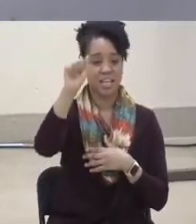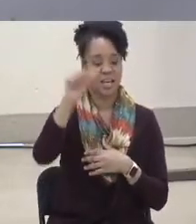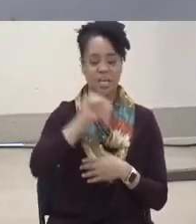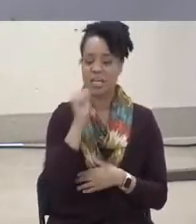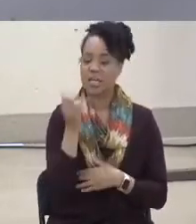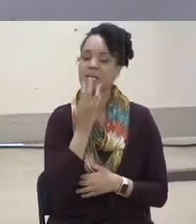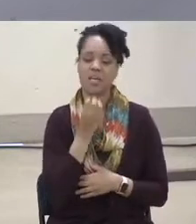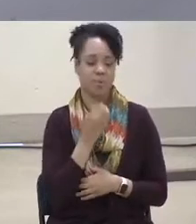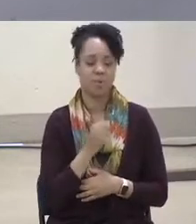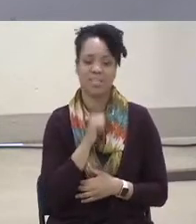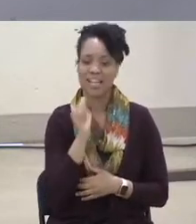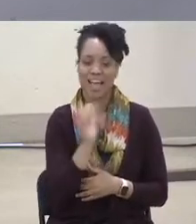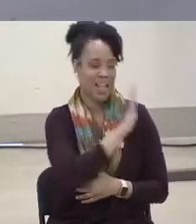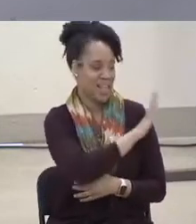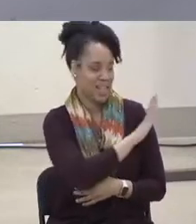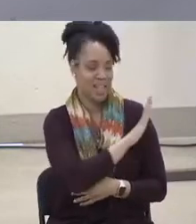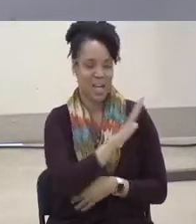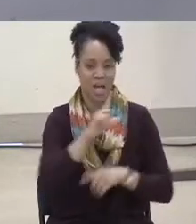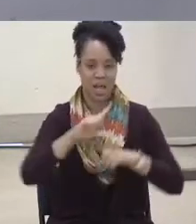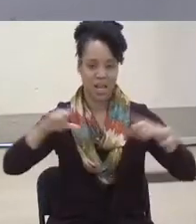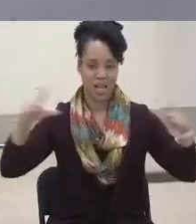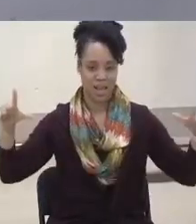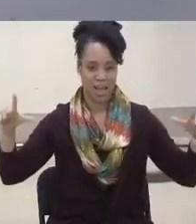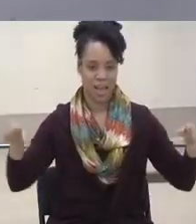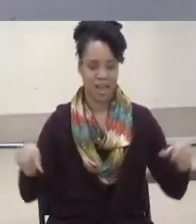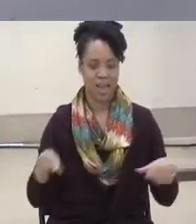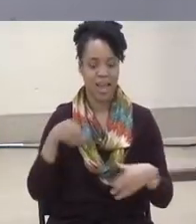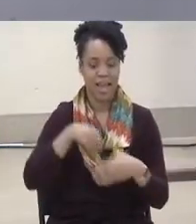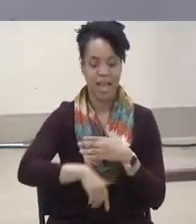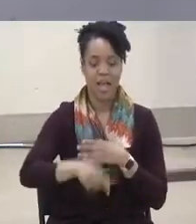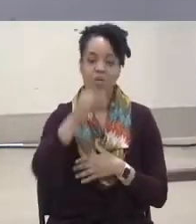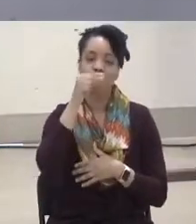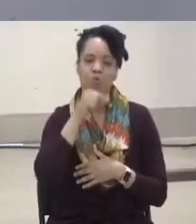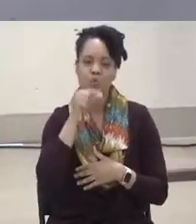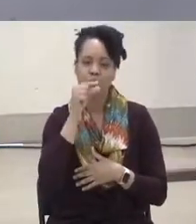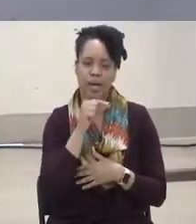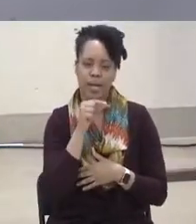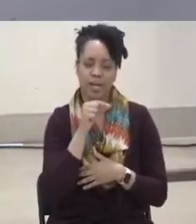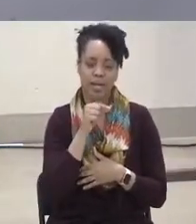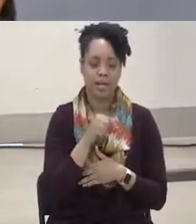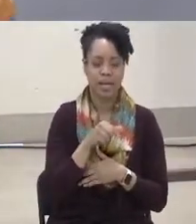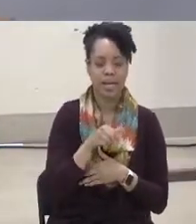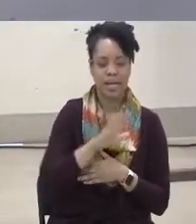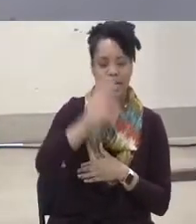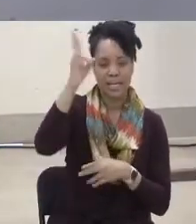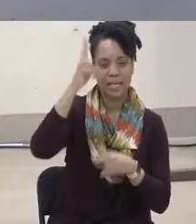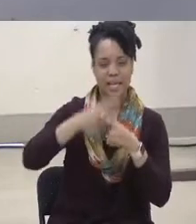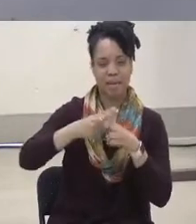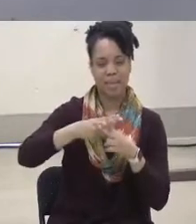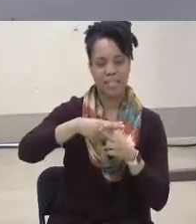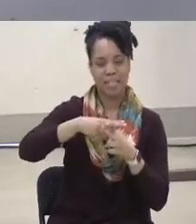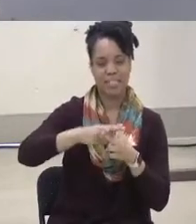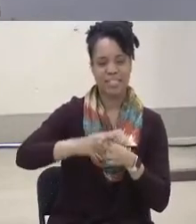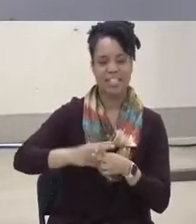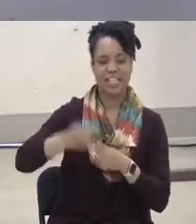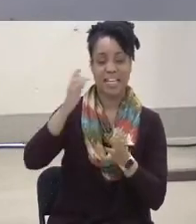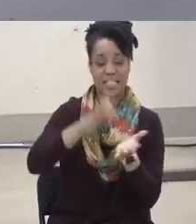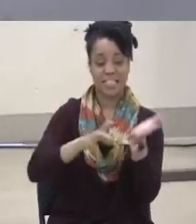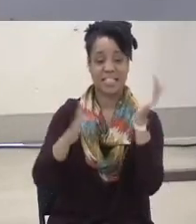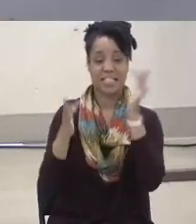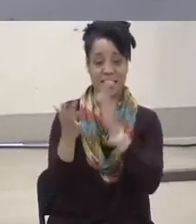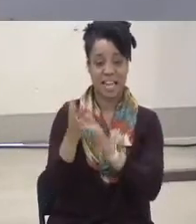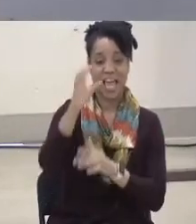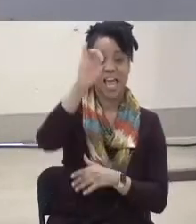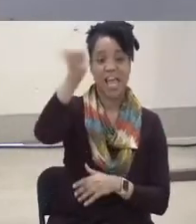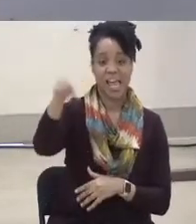7 iglesias de Asia. He wrote it in Greek, and in Greek his name is Iesus. Él lo escribió a ellos en griego y el nombre de